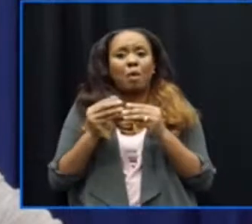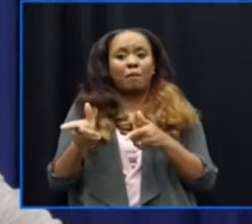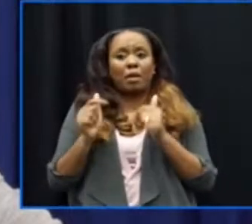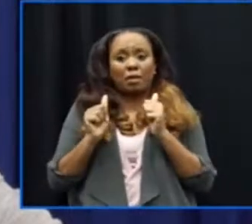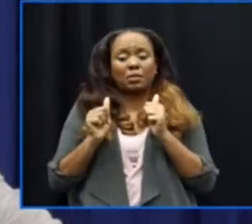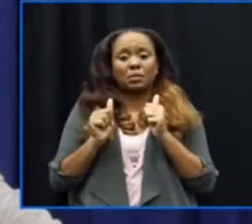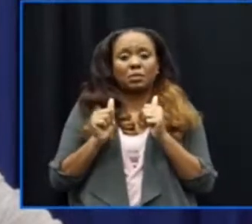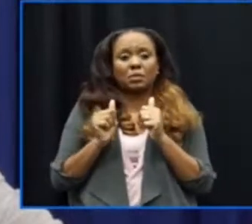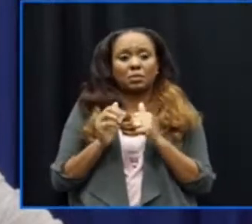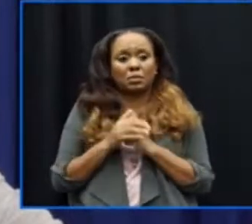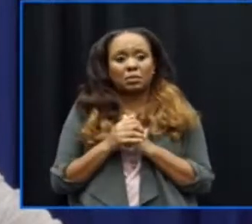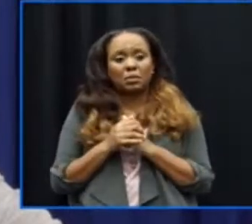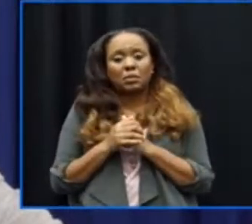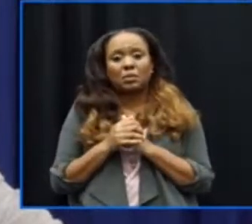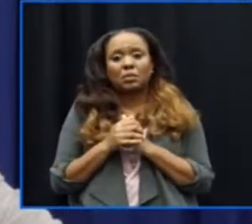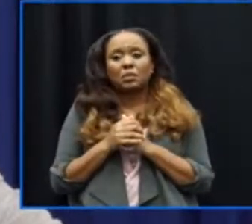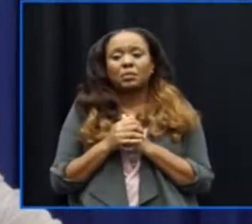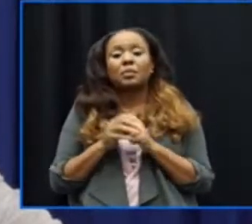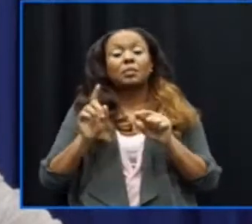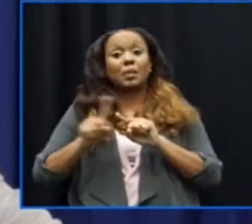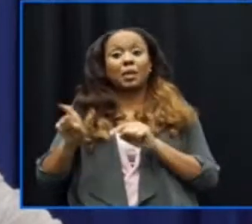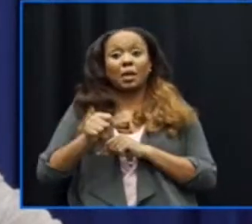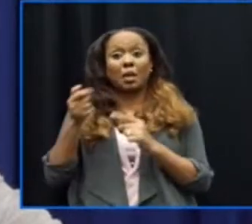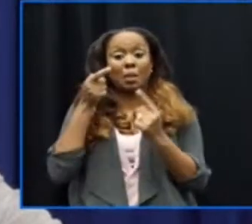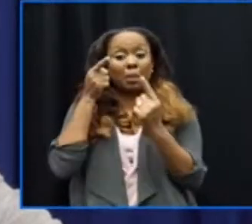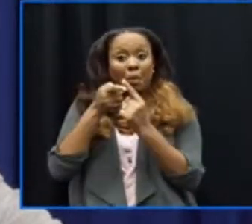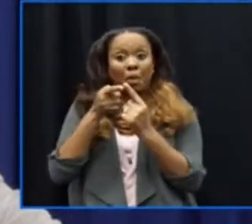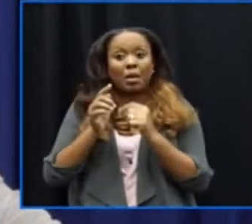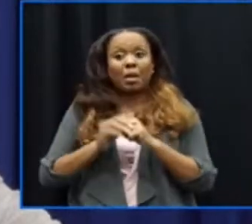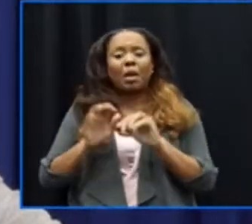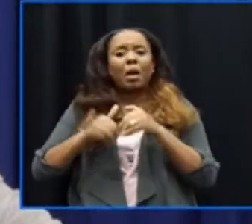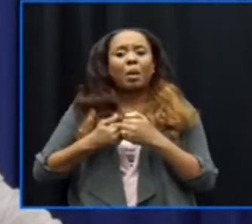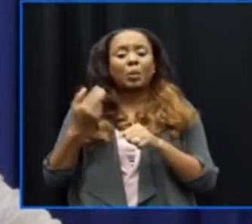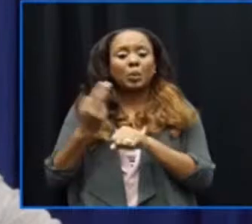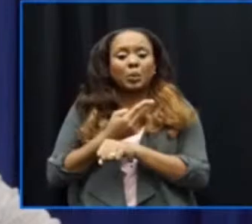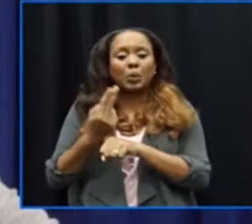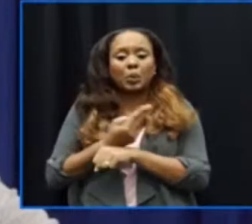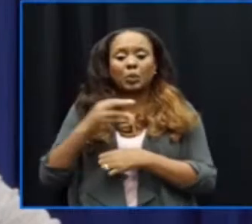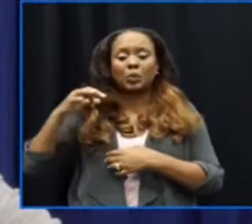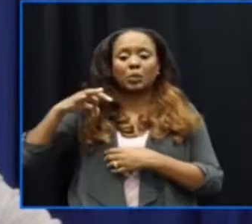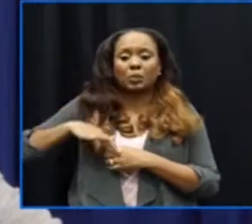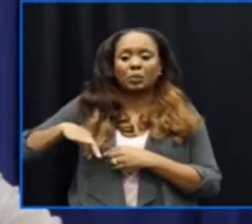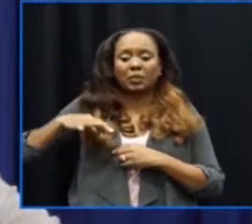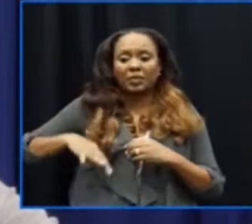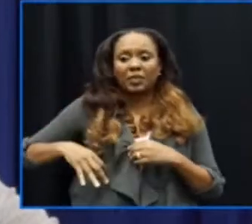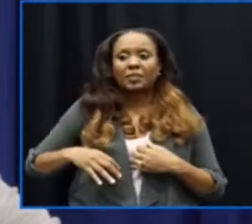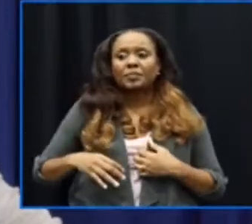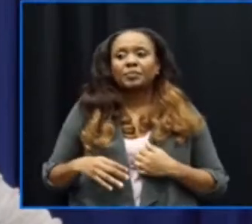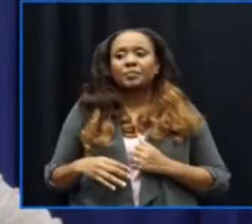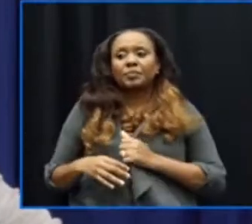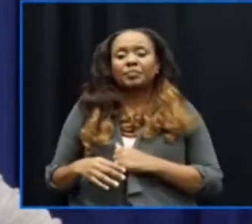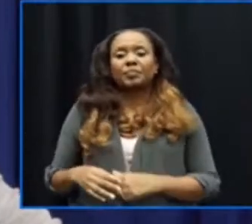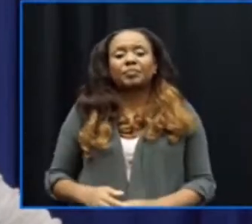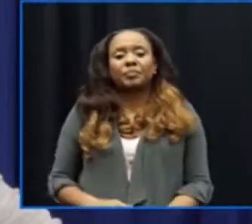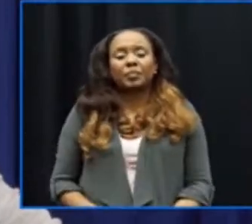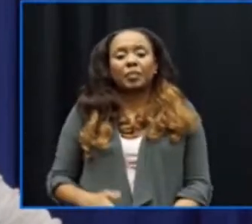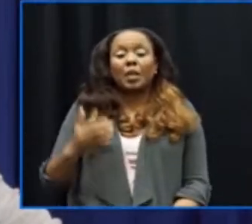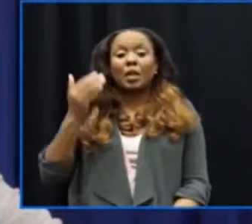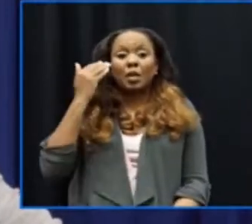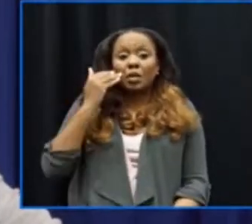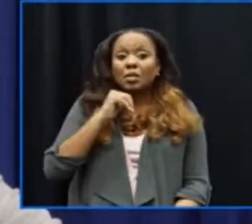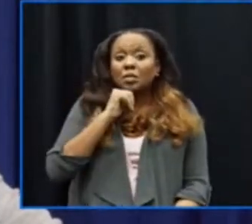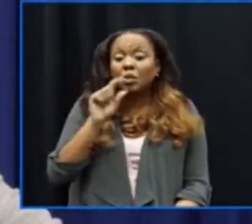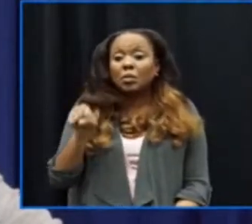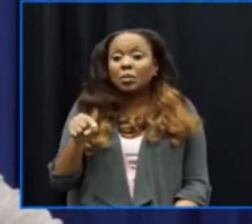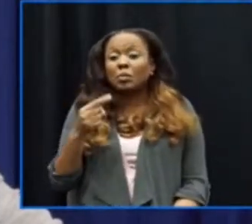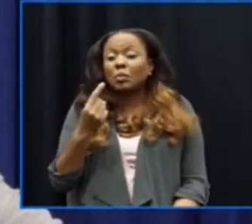also want to make another point with respect to how we use the benefits. And not that this is one of the major problems alone, but just